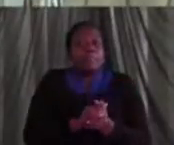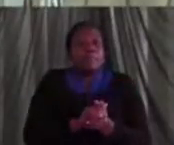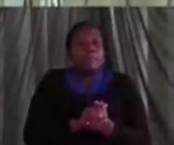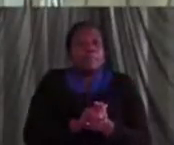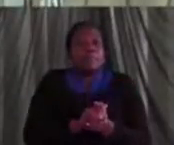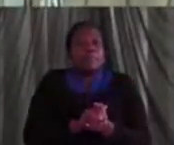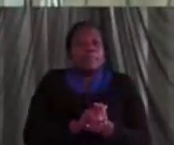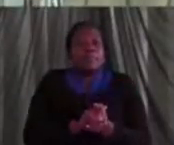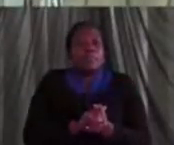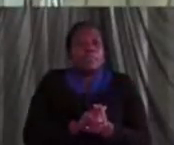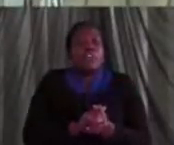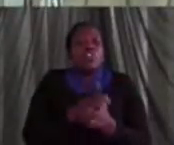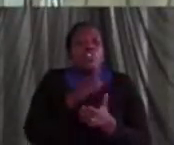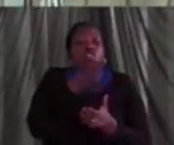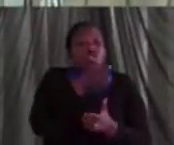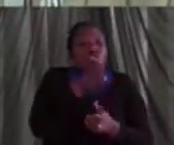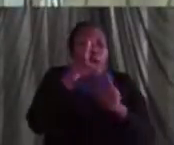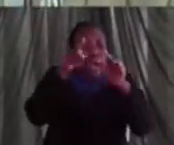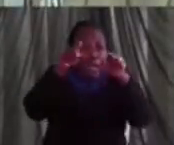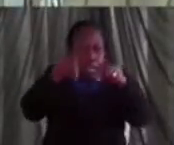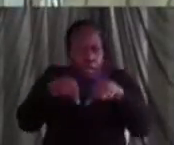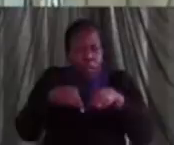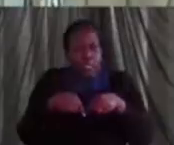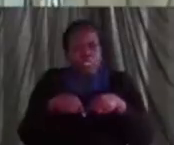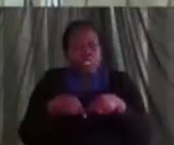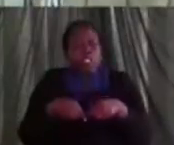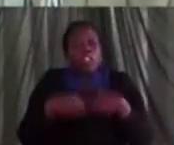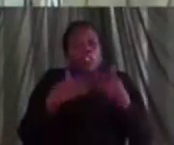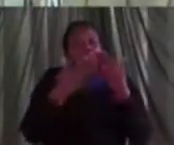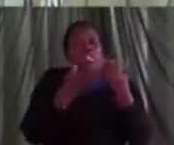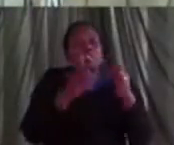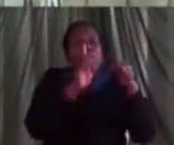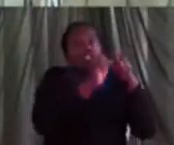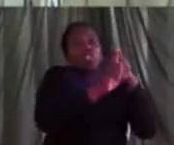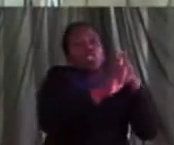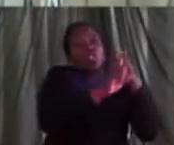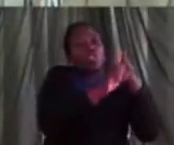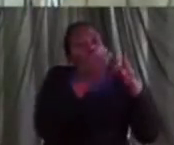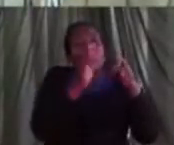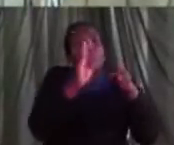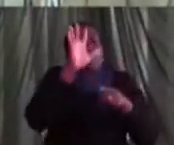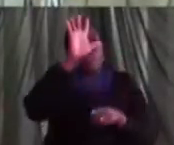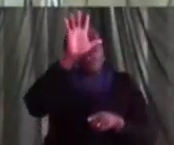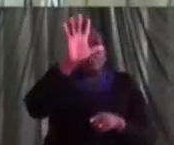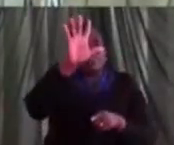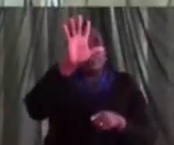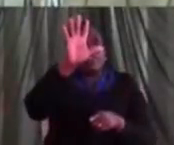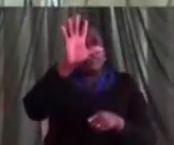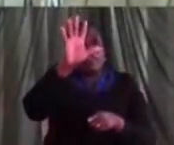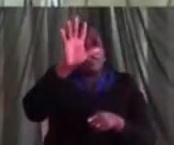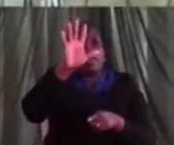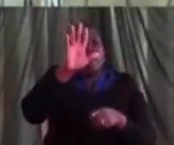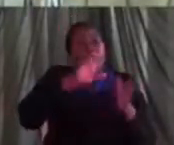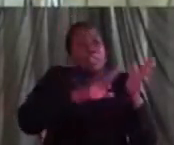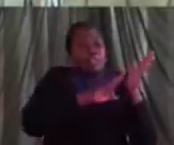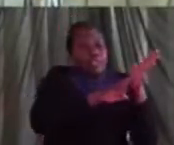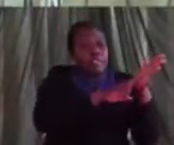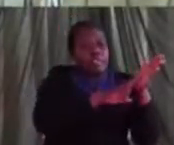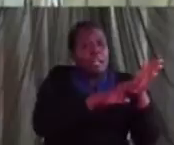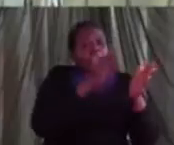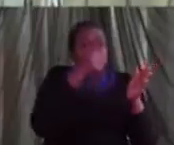required to give a total of 5 referees, 3 professional, and 2 character